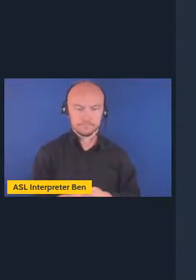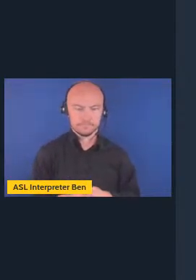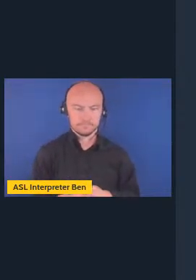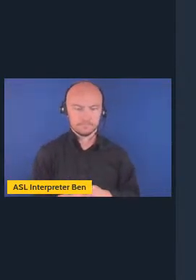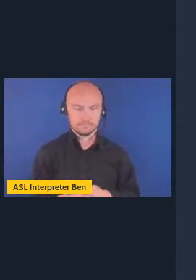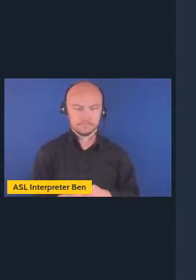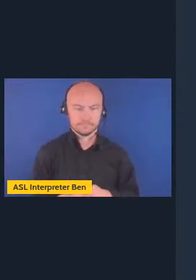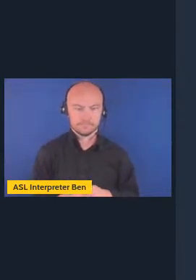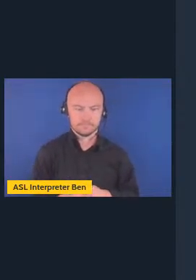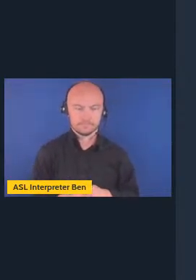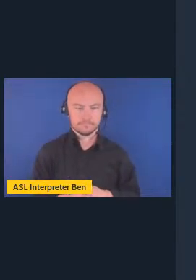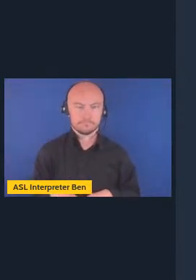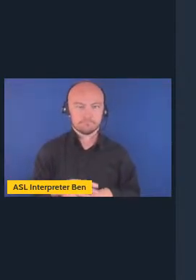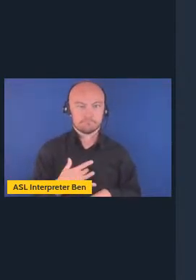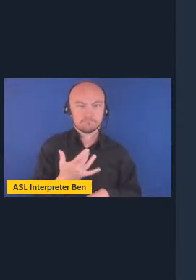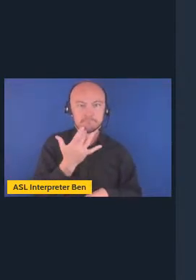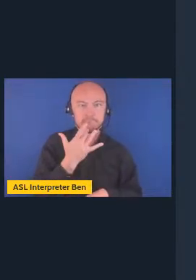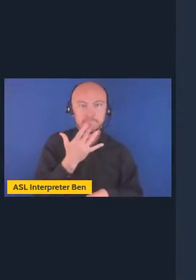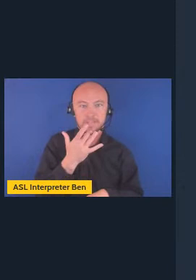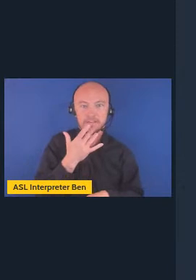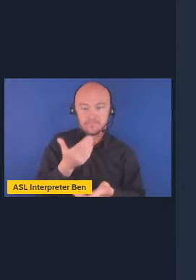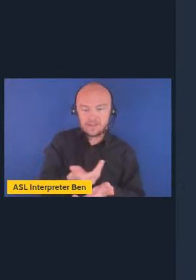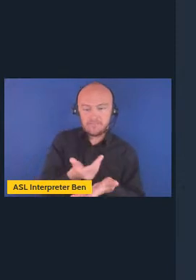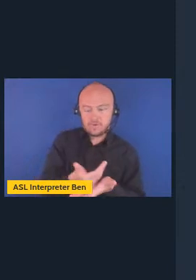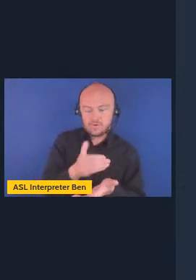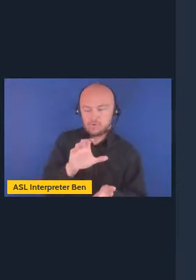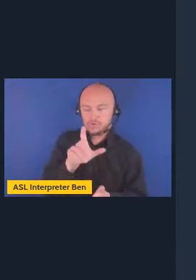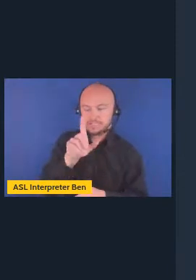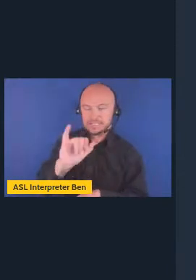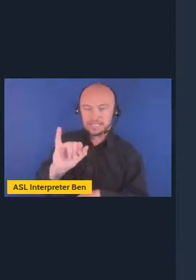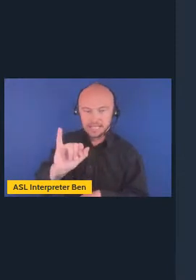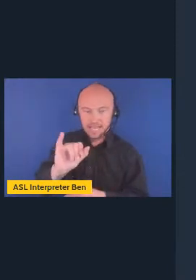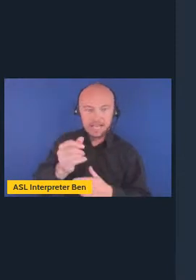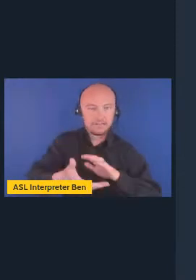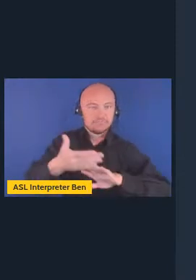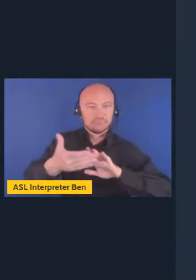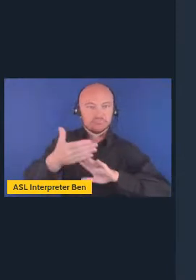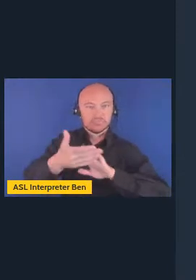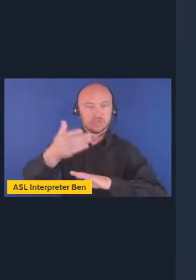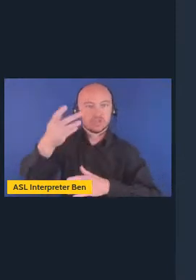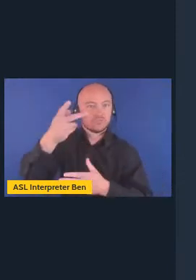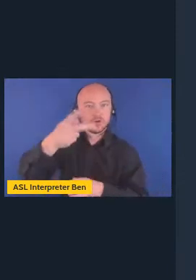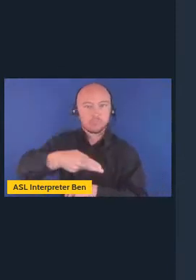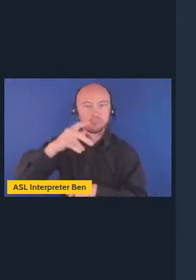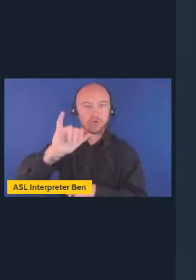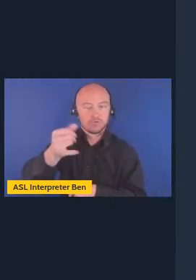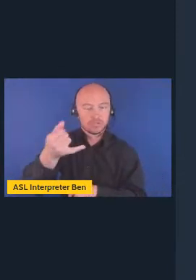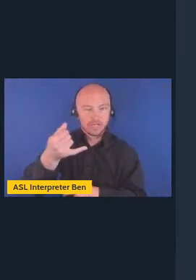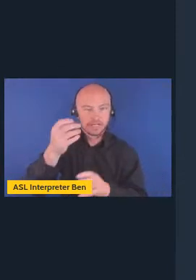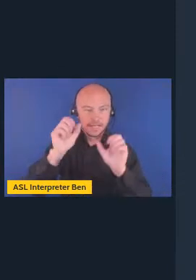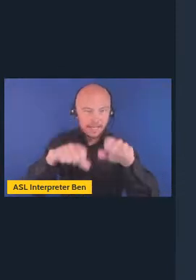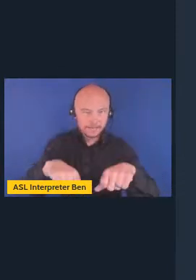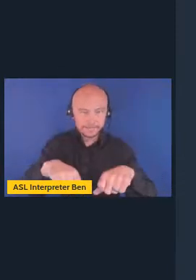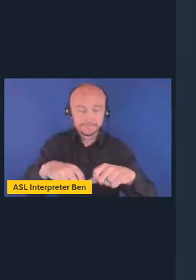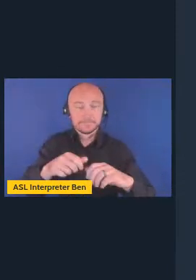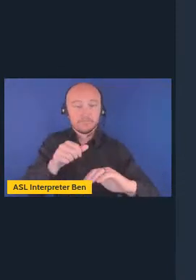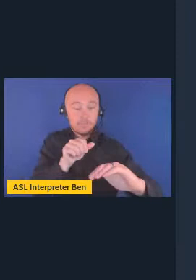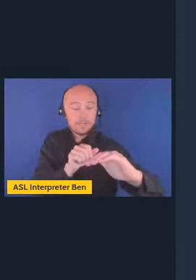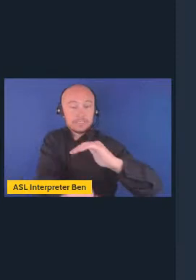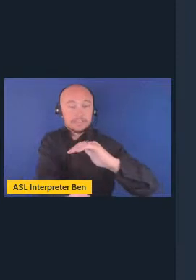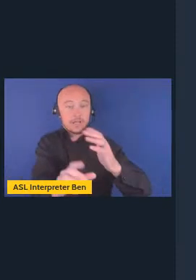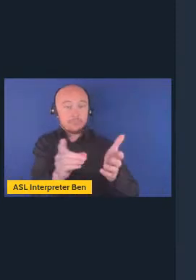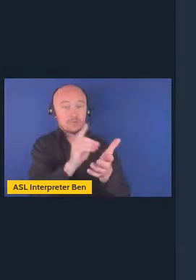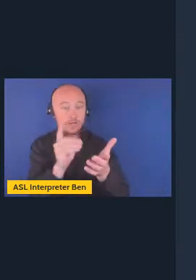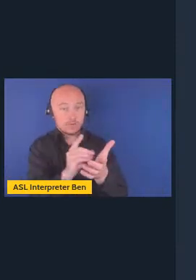One of my favorite new CLI features is that you can now run Projen from any subdirectory. Before, you needed to be at the top level of